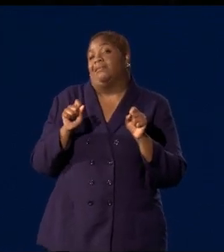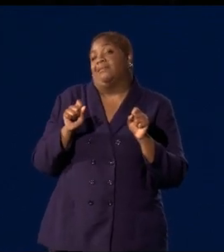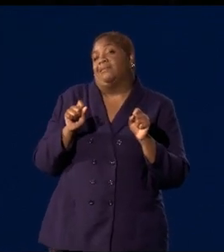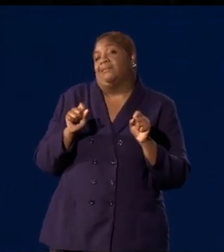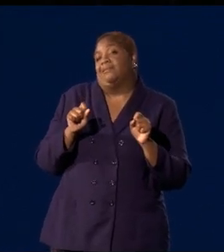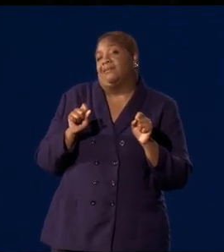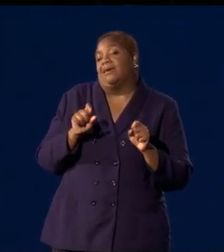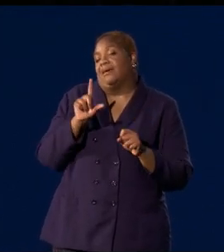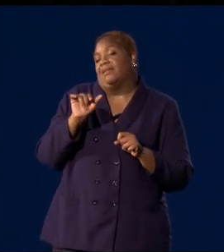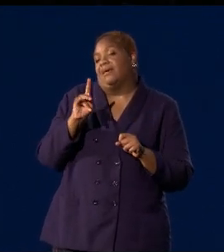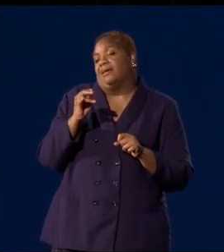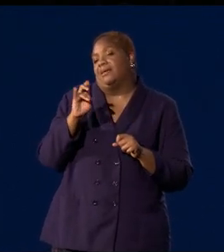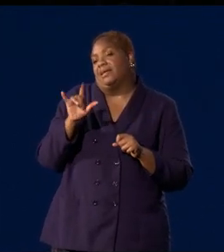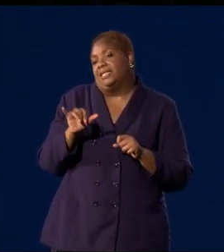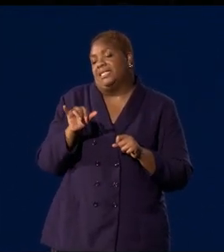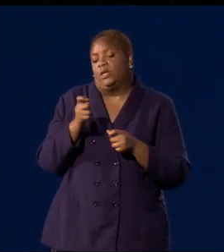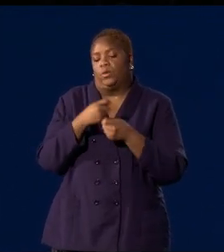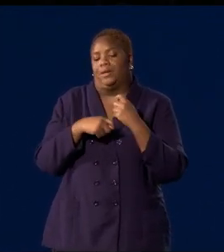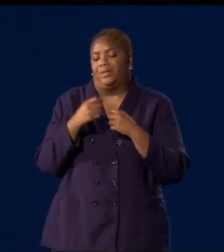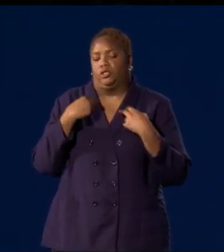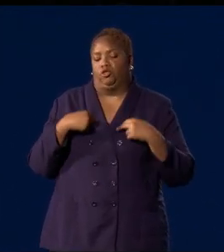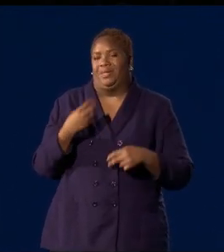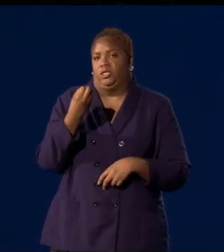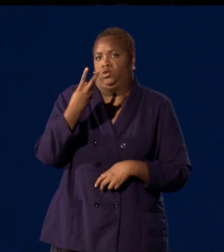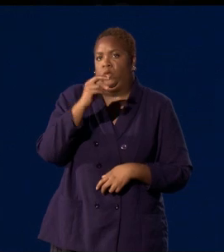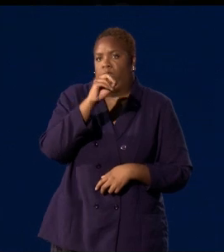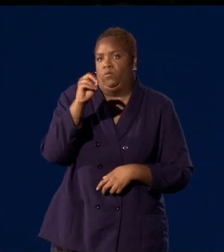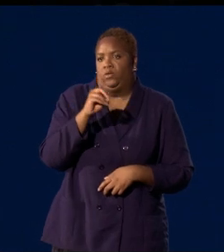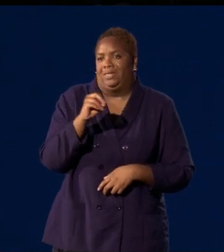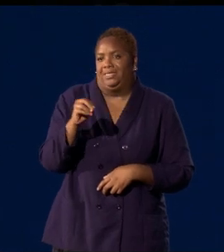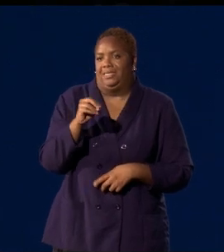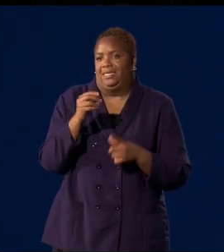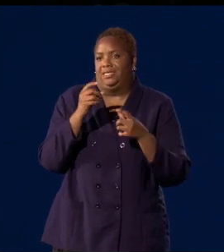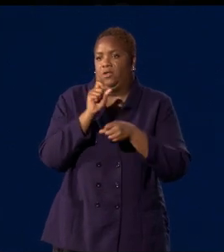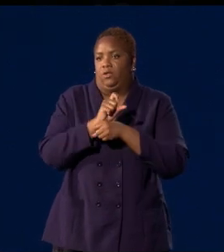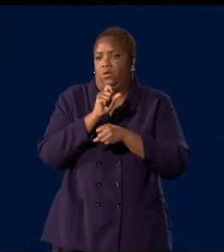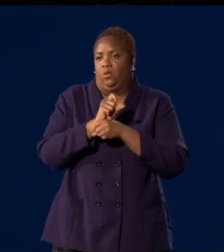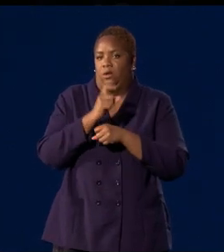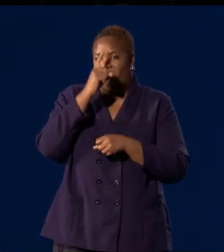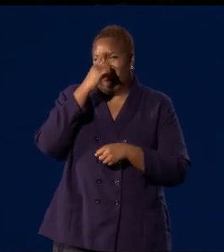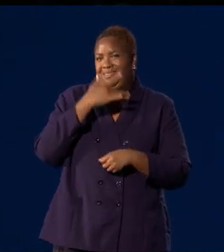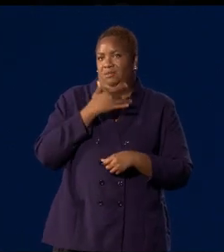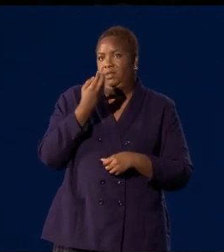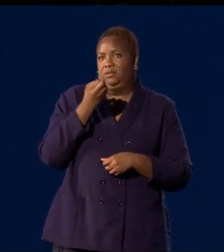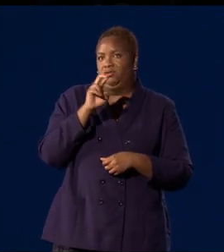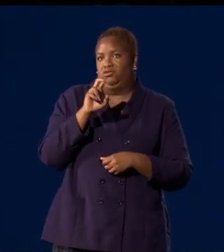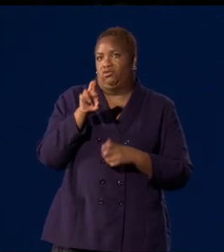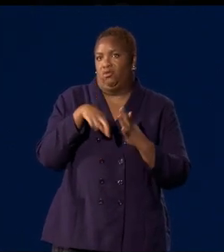for 12% of the tasks in a typical HR role. And that really